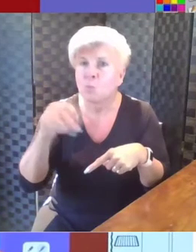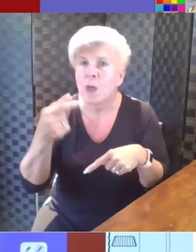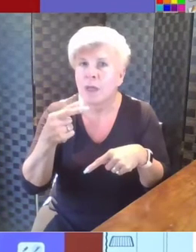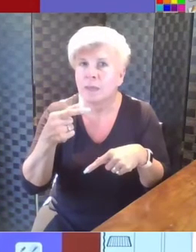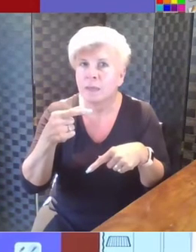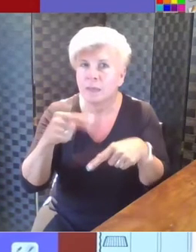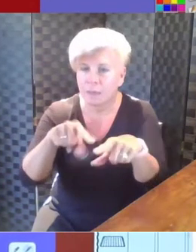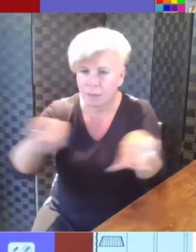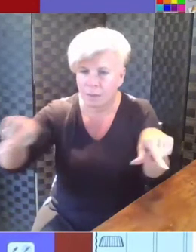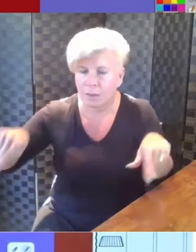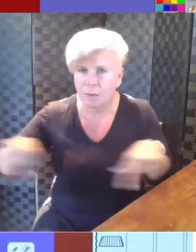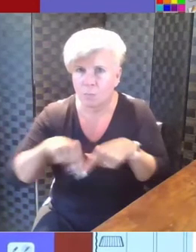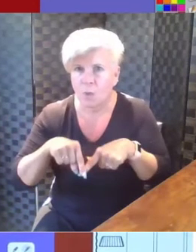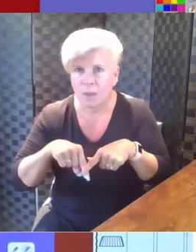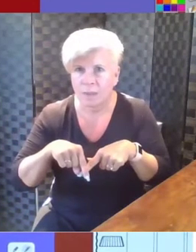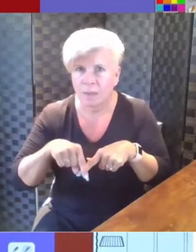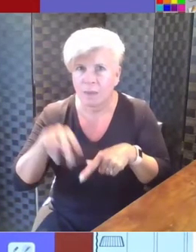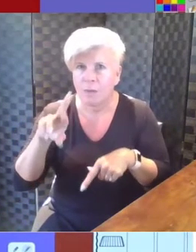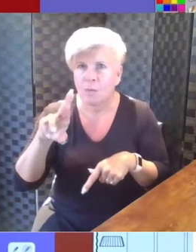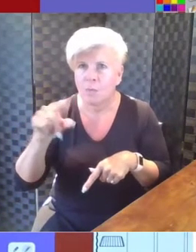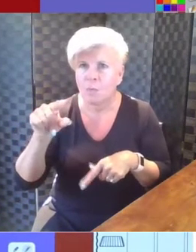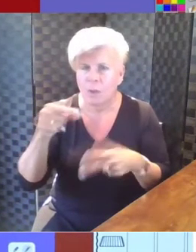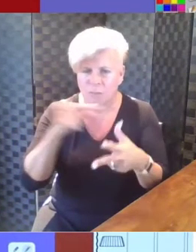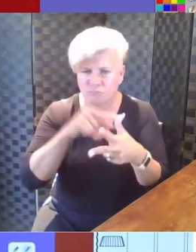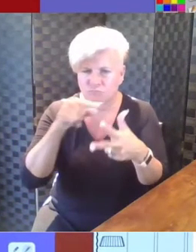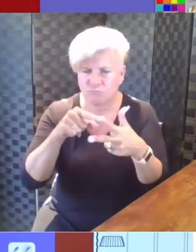rug. What's the final sound in